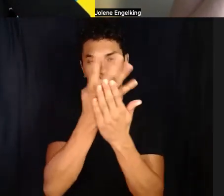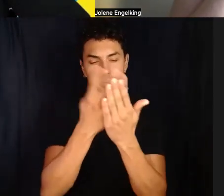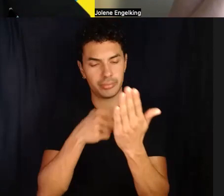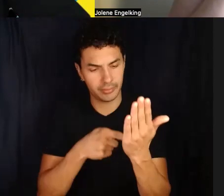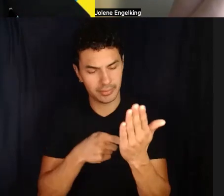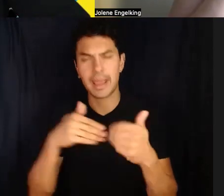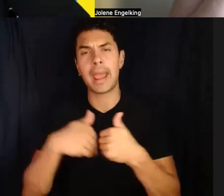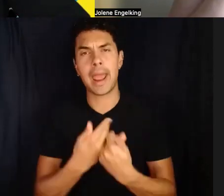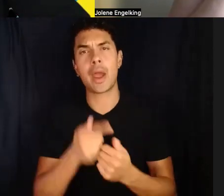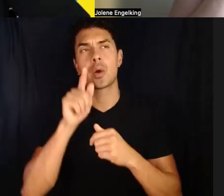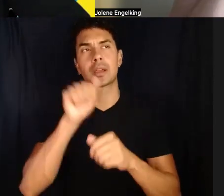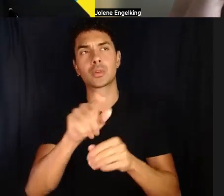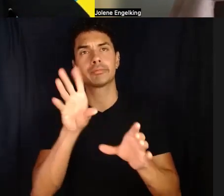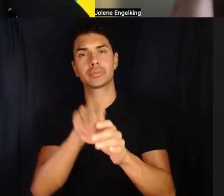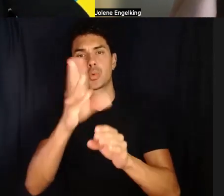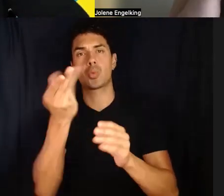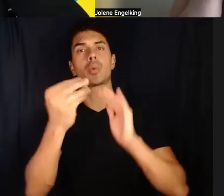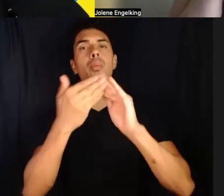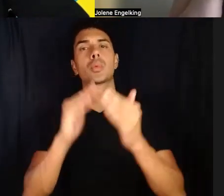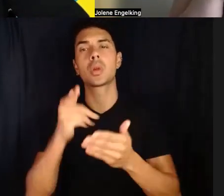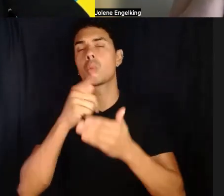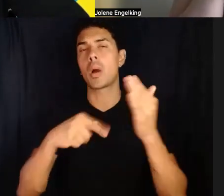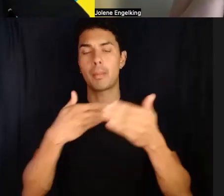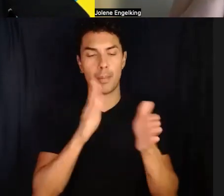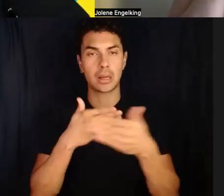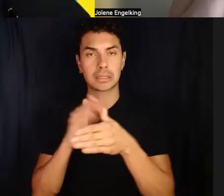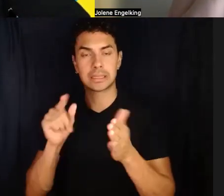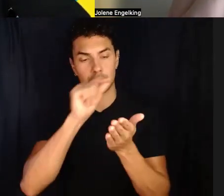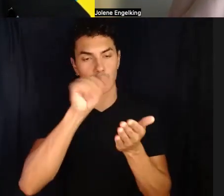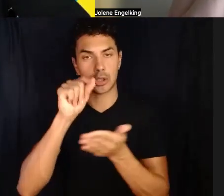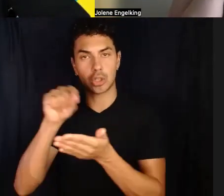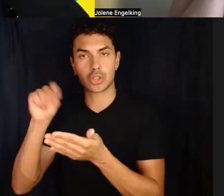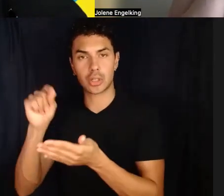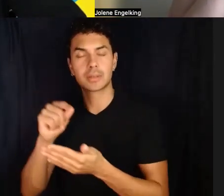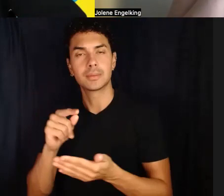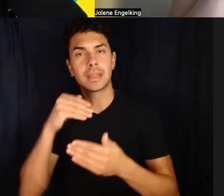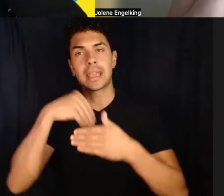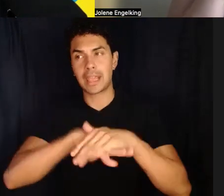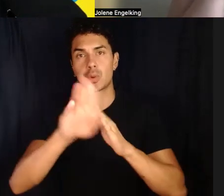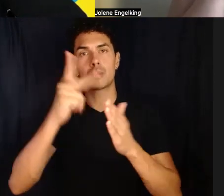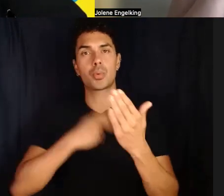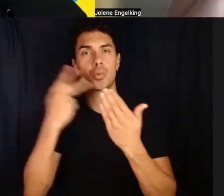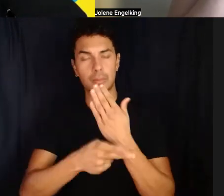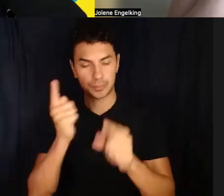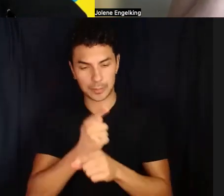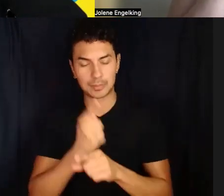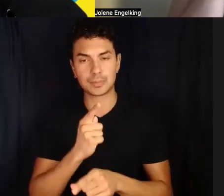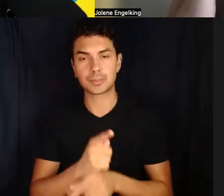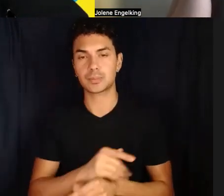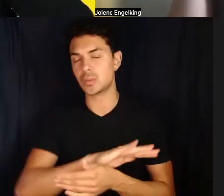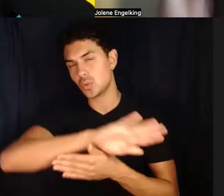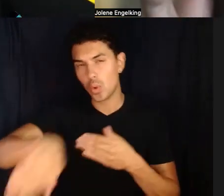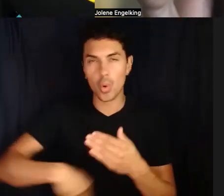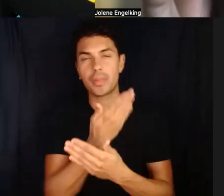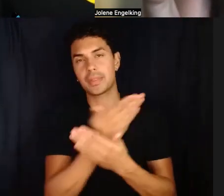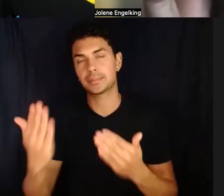doing things within your own community? How are you making sure, like, what boxes are people able to check when they are coming into your program? All of those sorts of things.